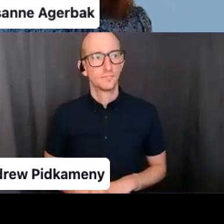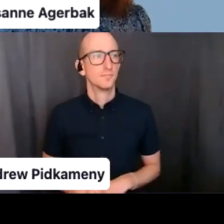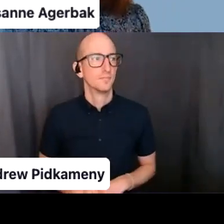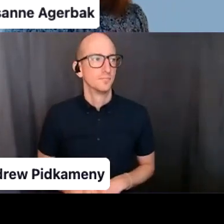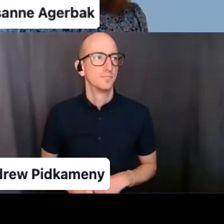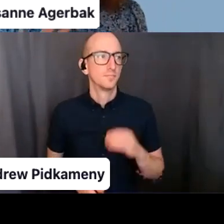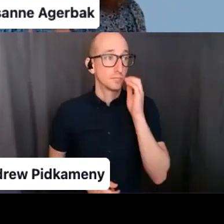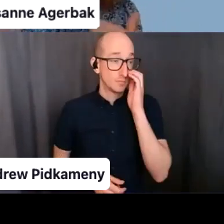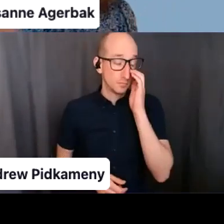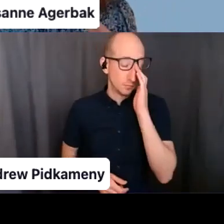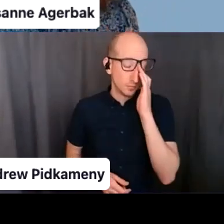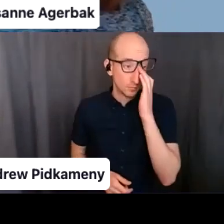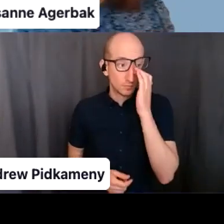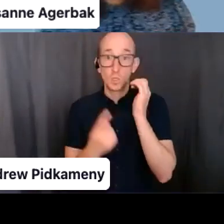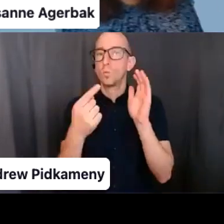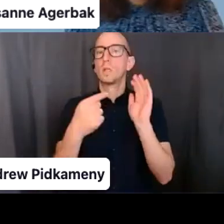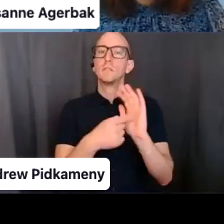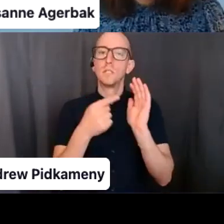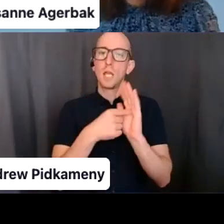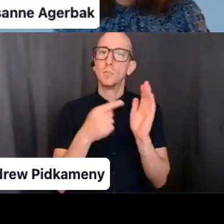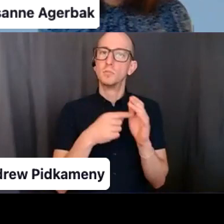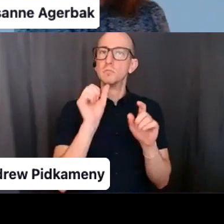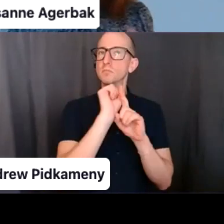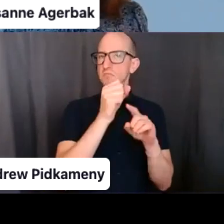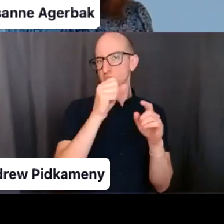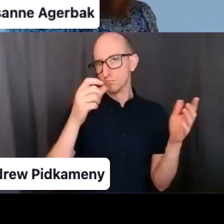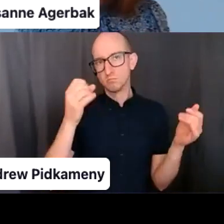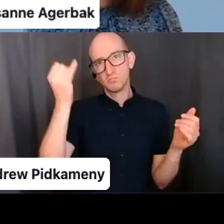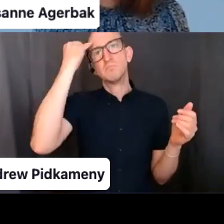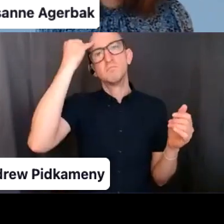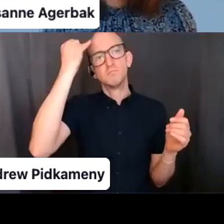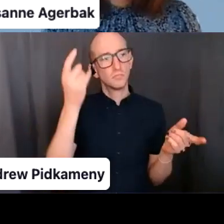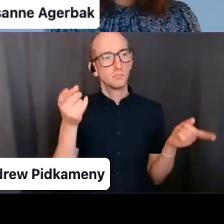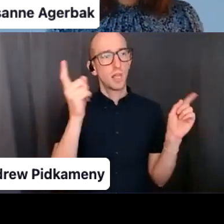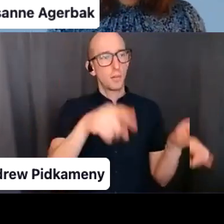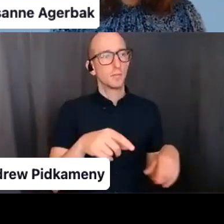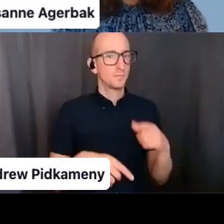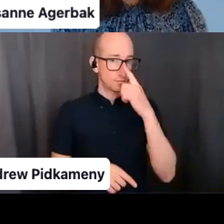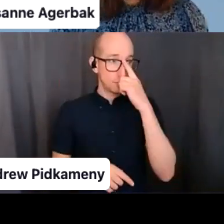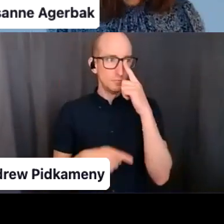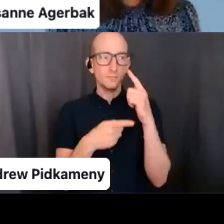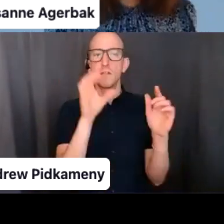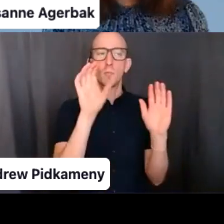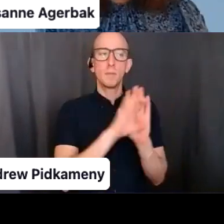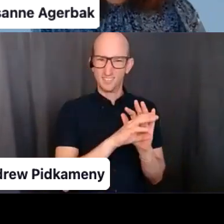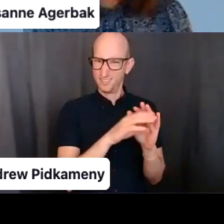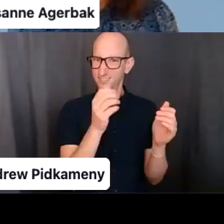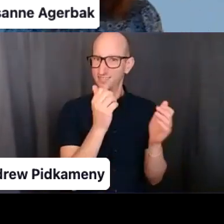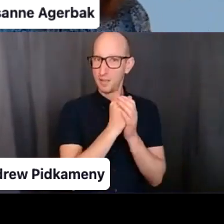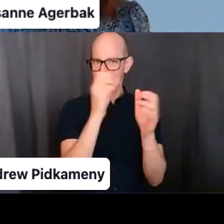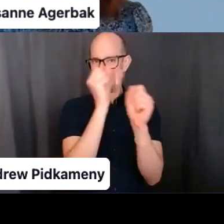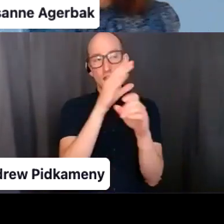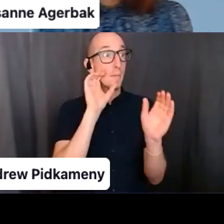So here's an example of an interaction around behavior. And to represent this, we have an image of a dog sniffing or